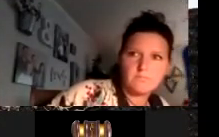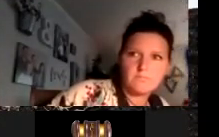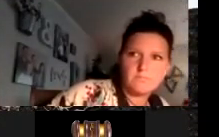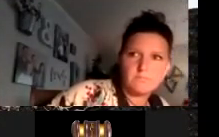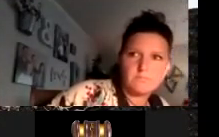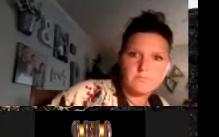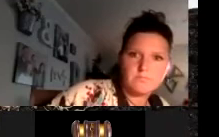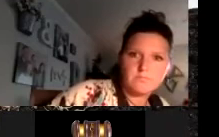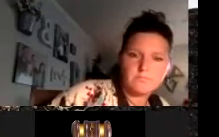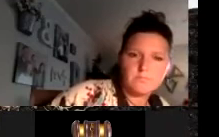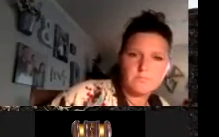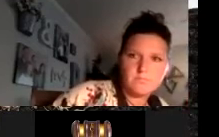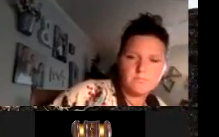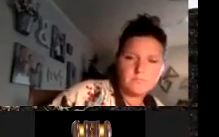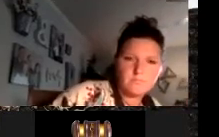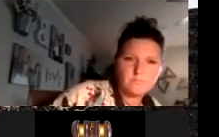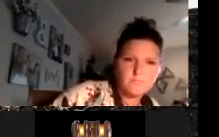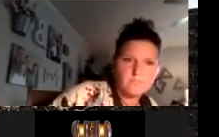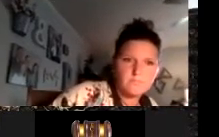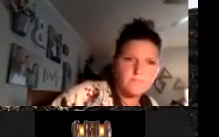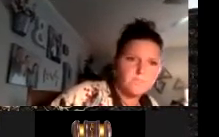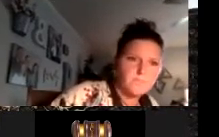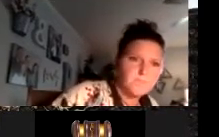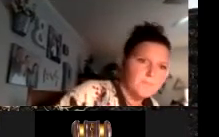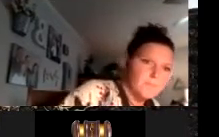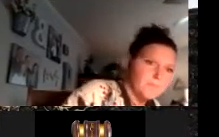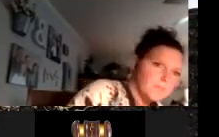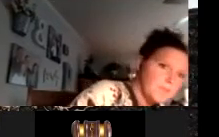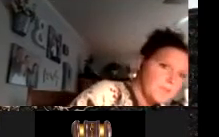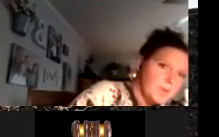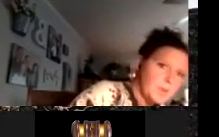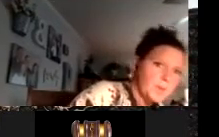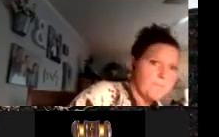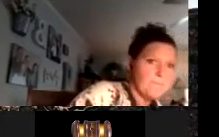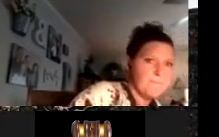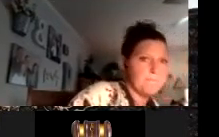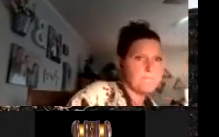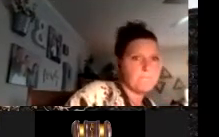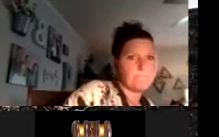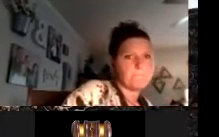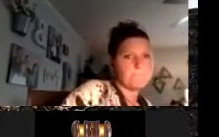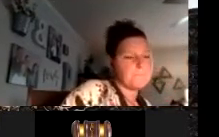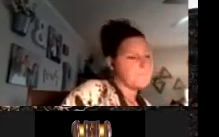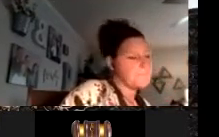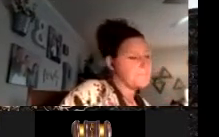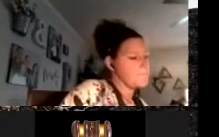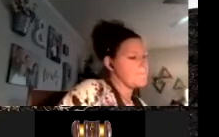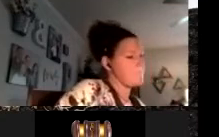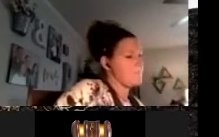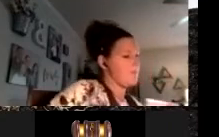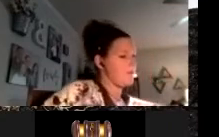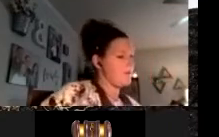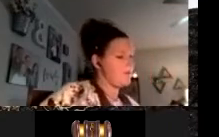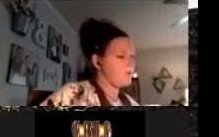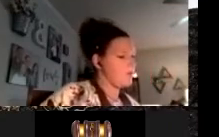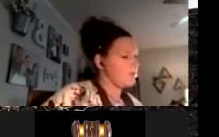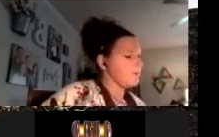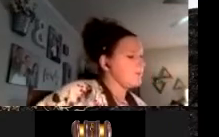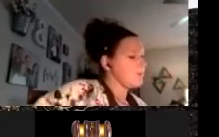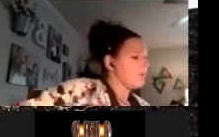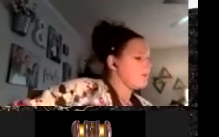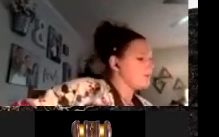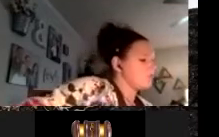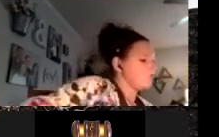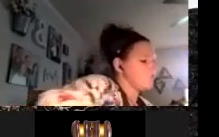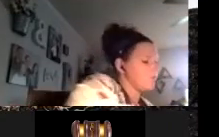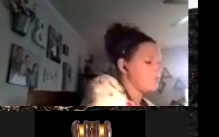yield seeds, and fruit trees for food. Mankind and animals were